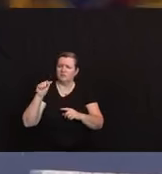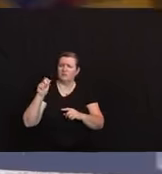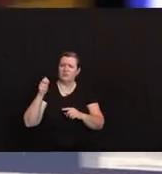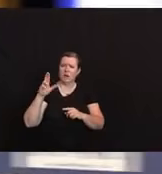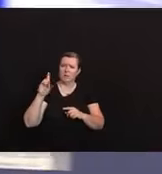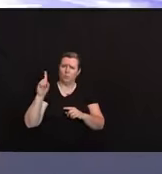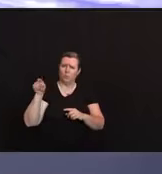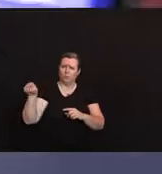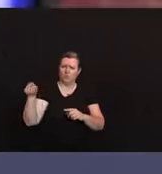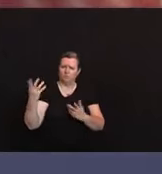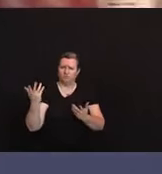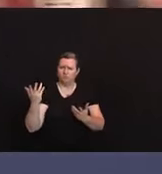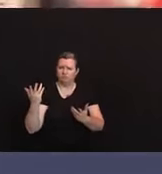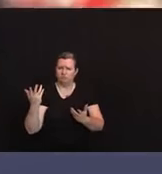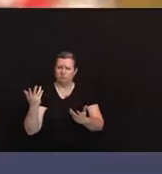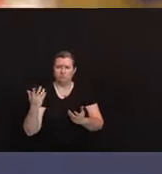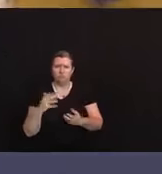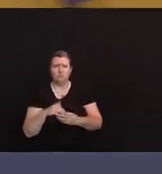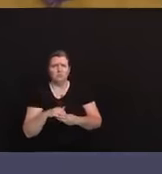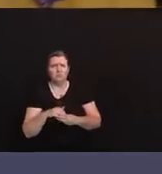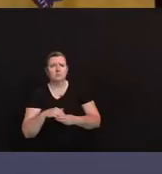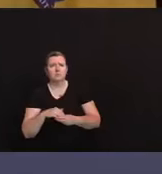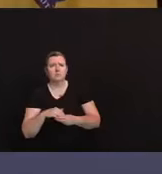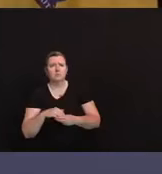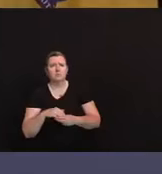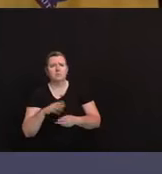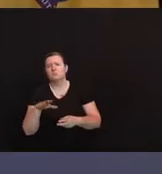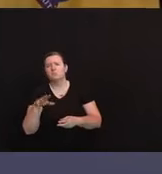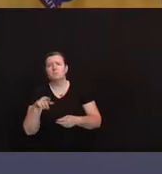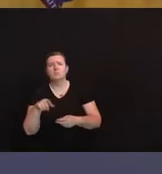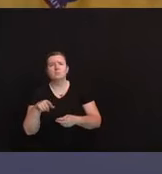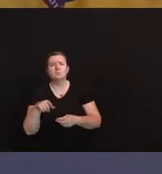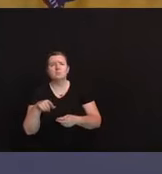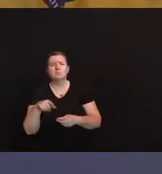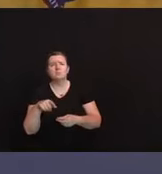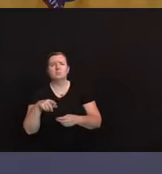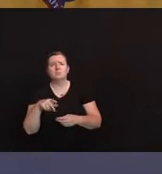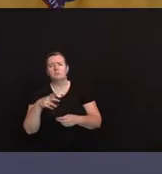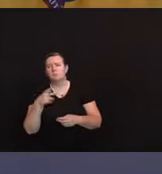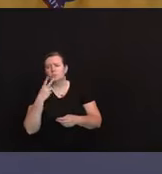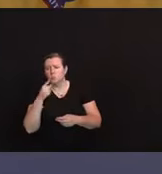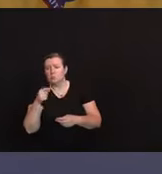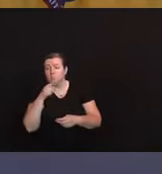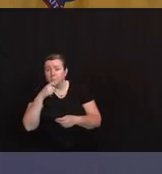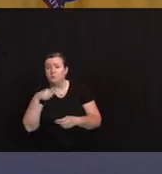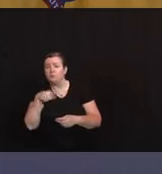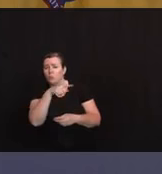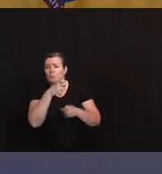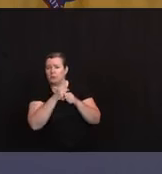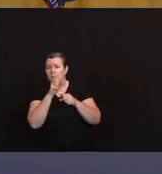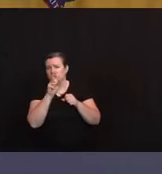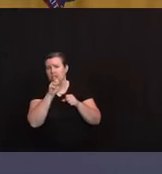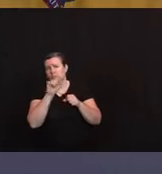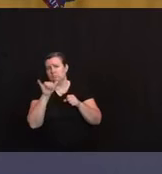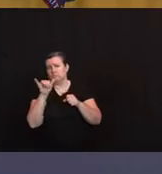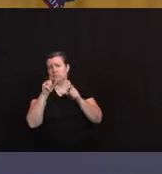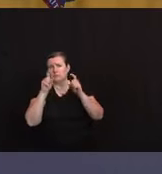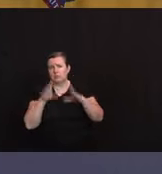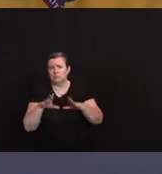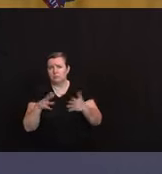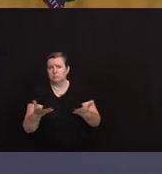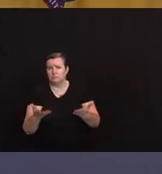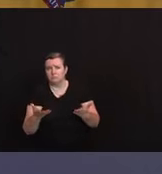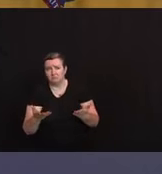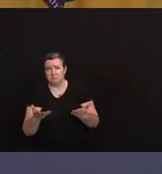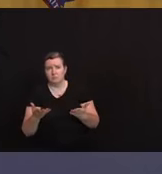offline go back and figure out how you find that. Is that what you're going to ask? You do list it. It's difficult unless you capture it in a